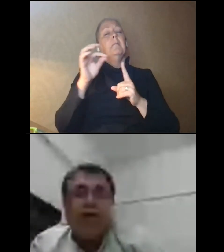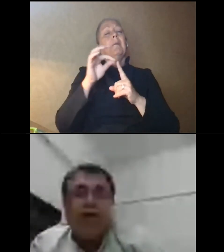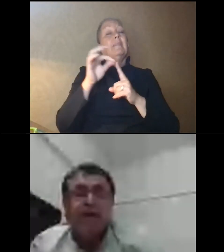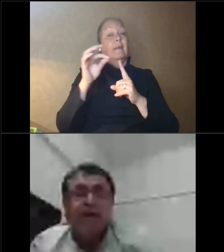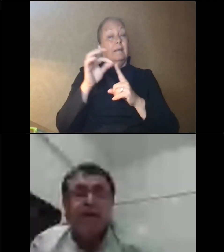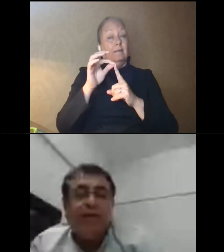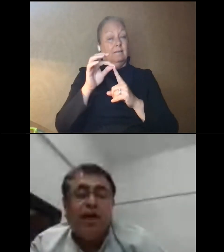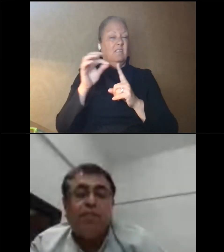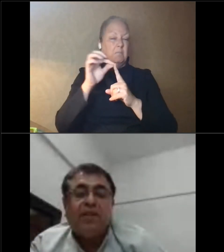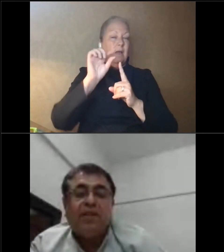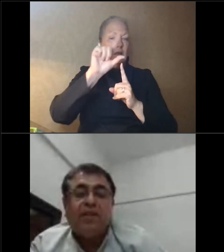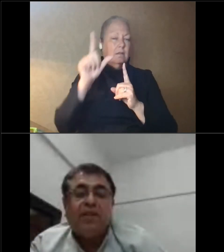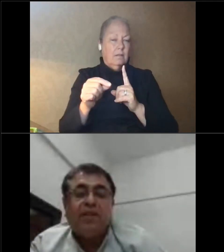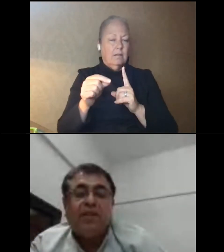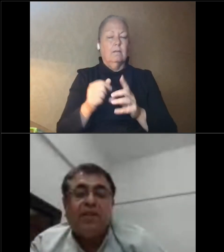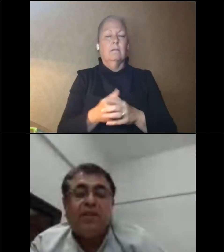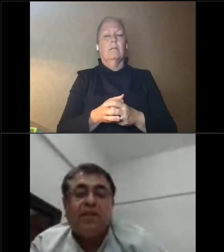excuse me,